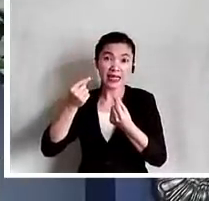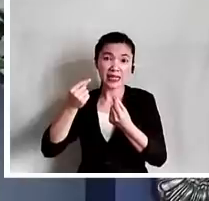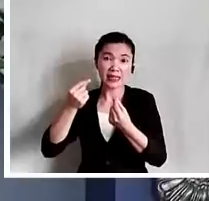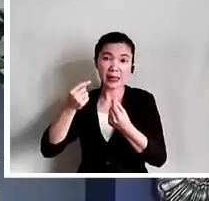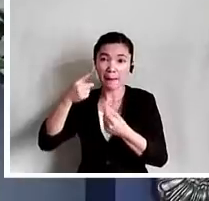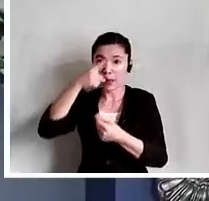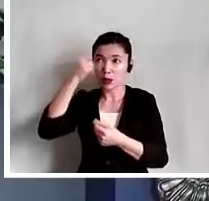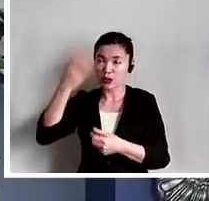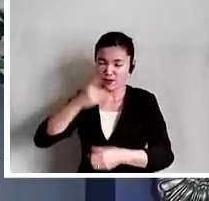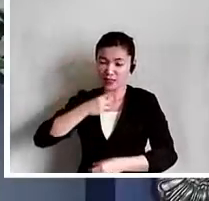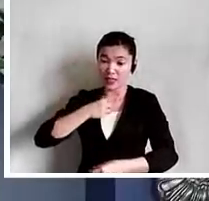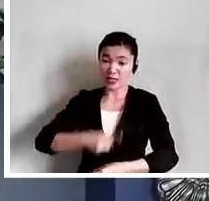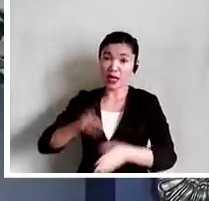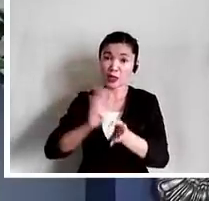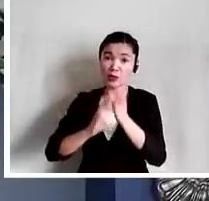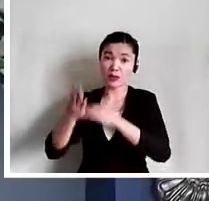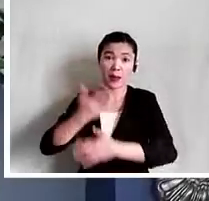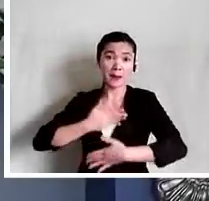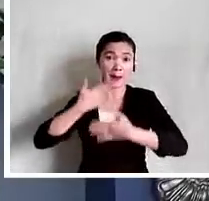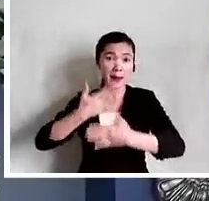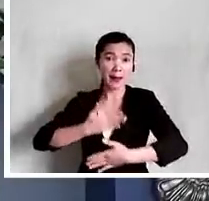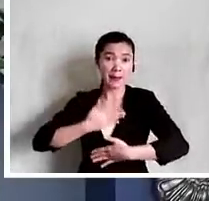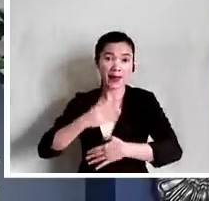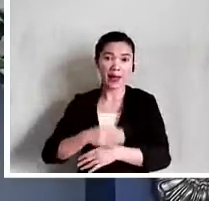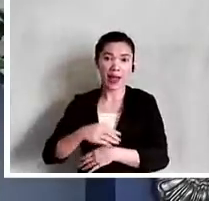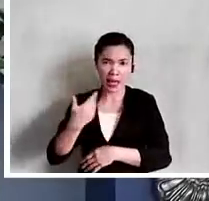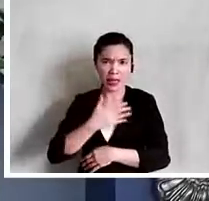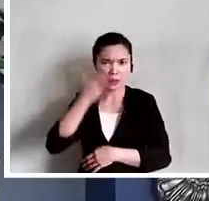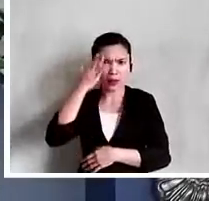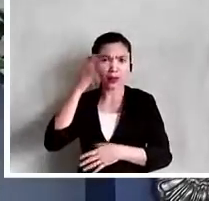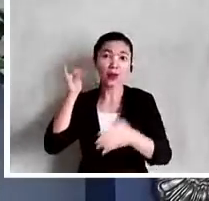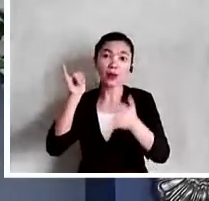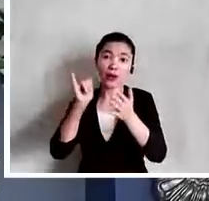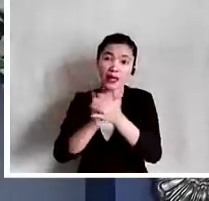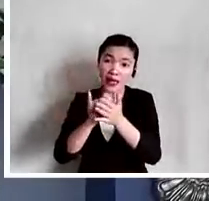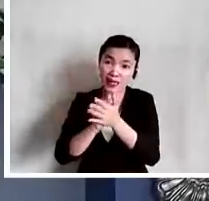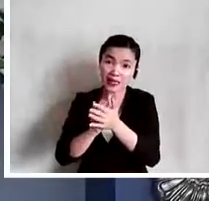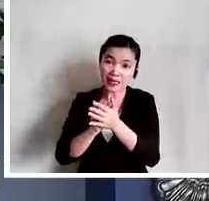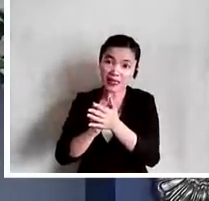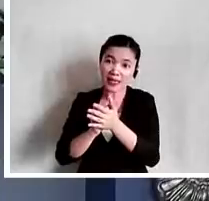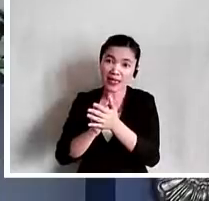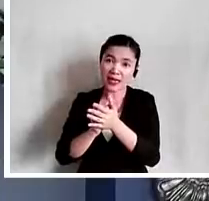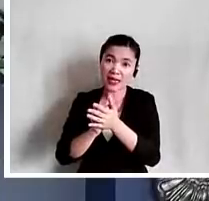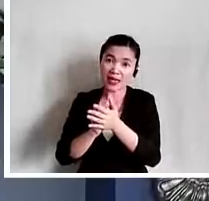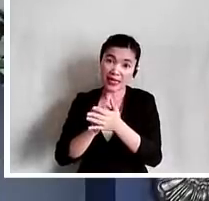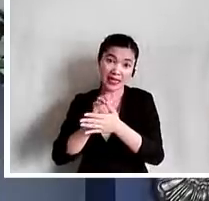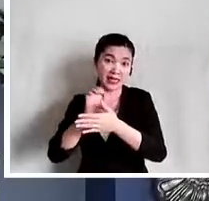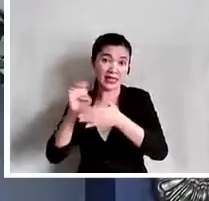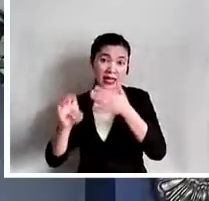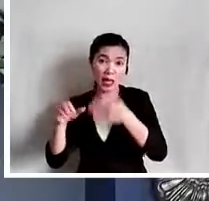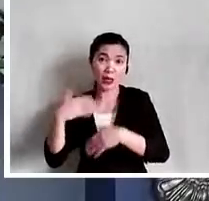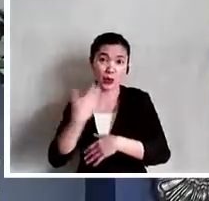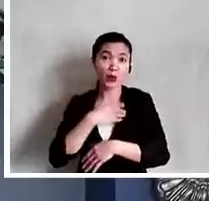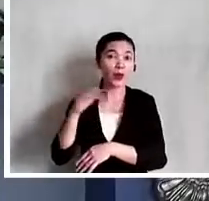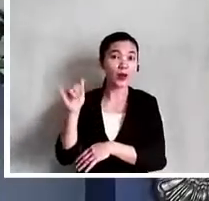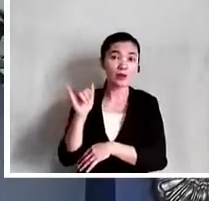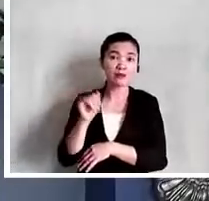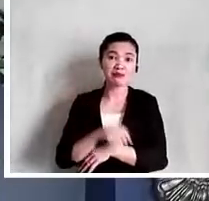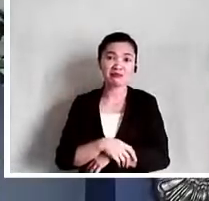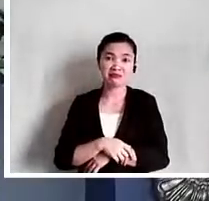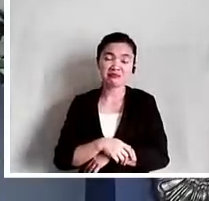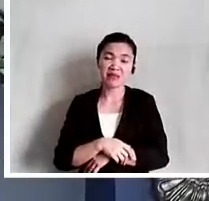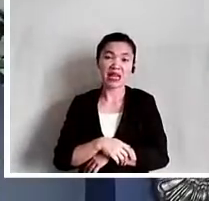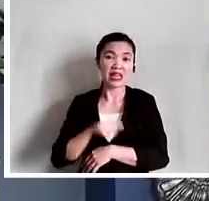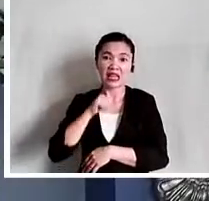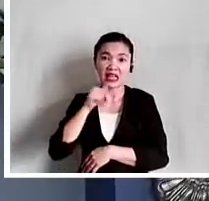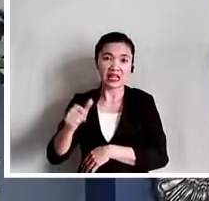know that in the end, in all those years, wala siya magmalipayon. And